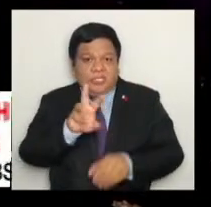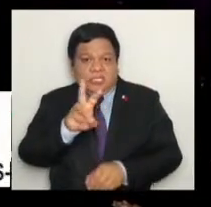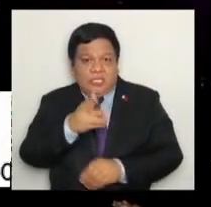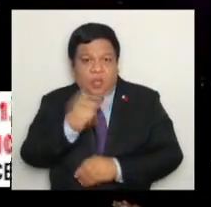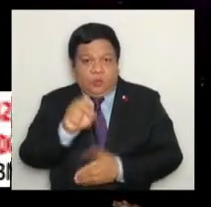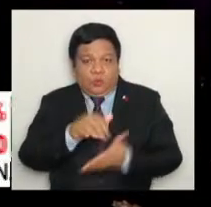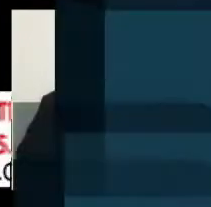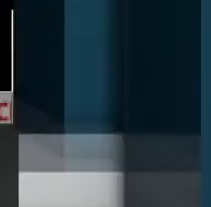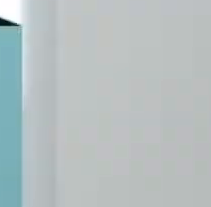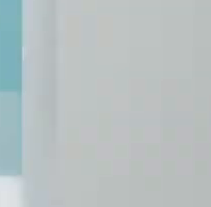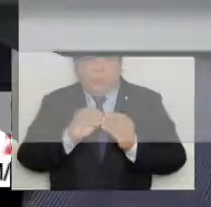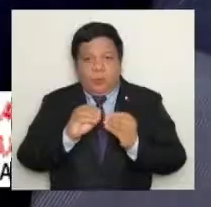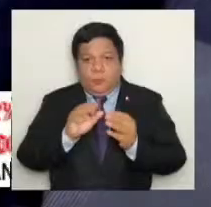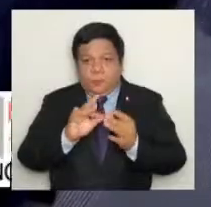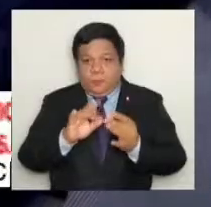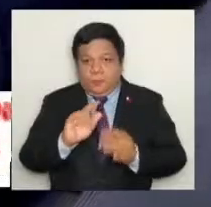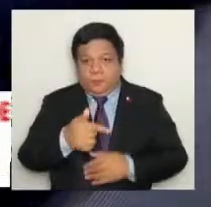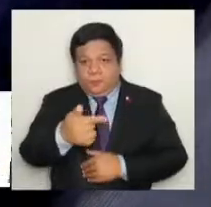this report.